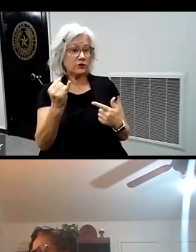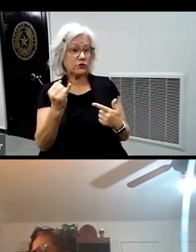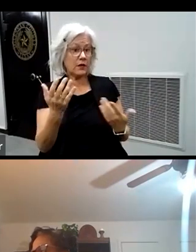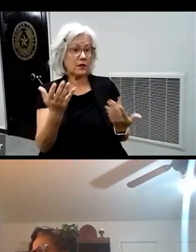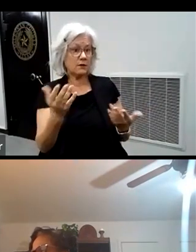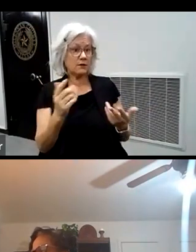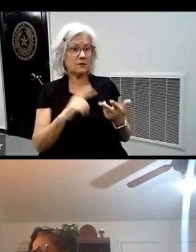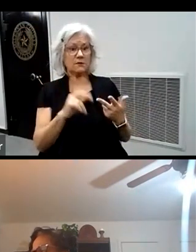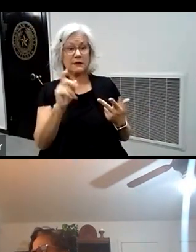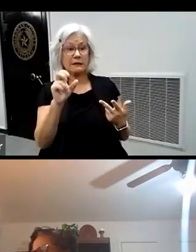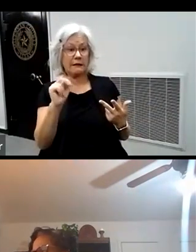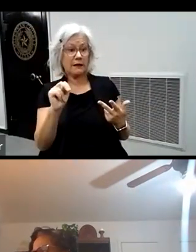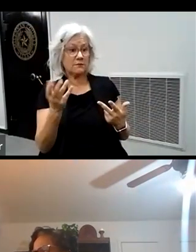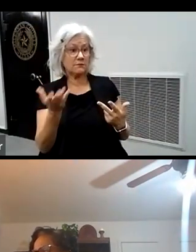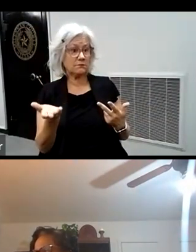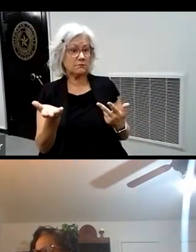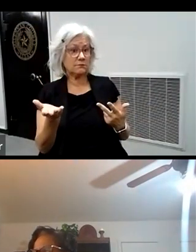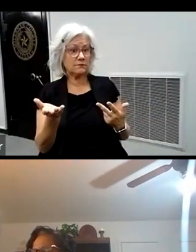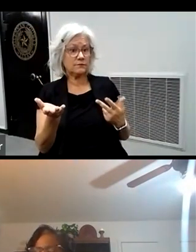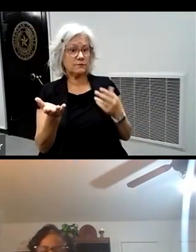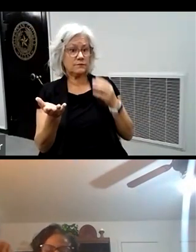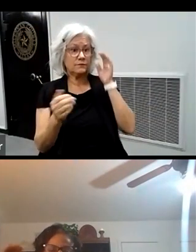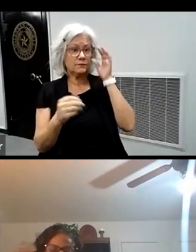with Ken.